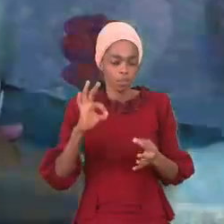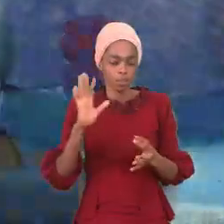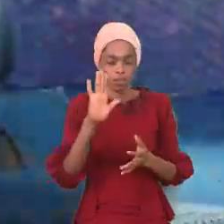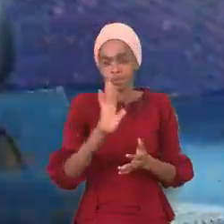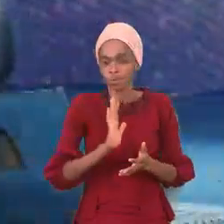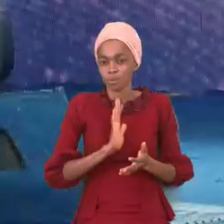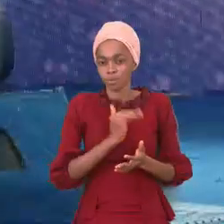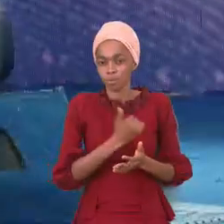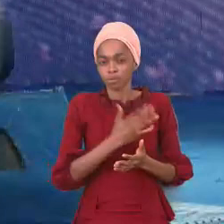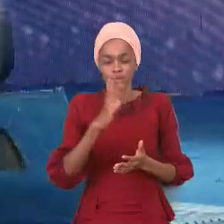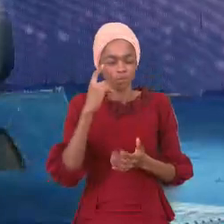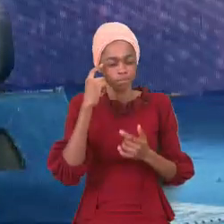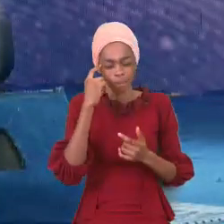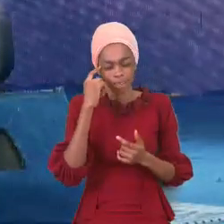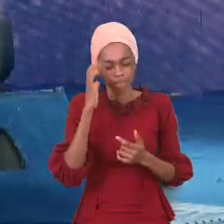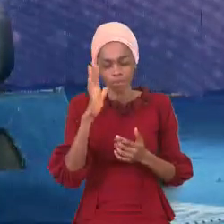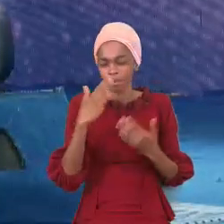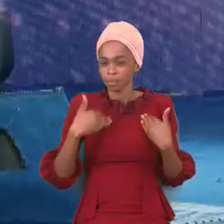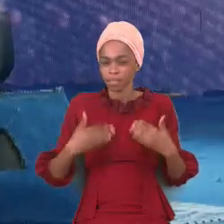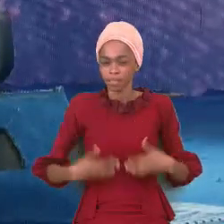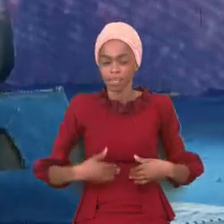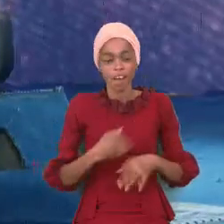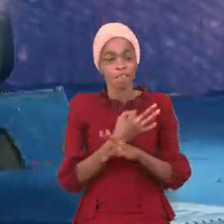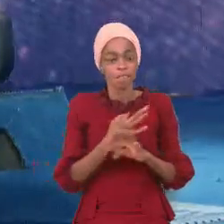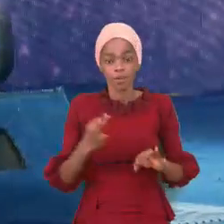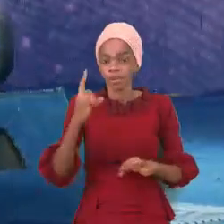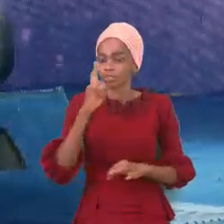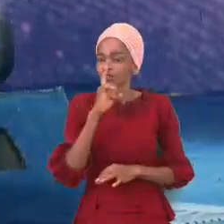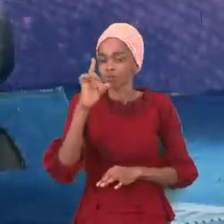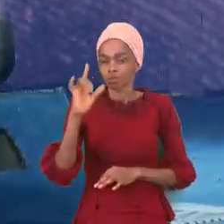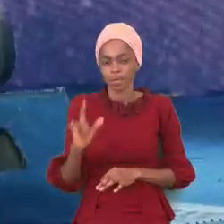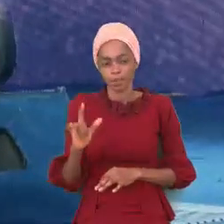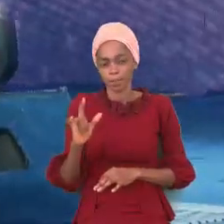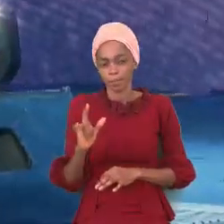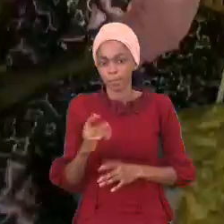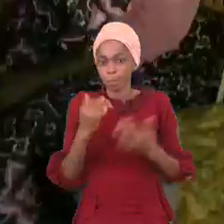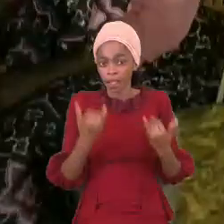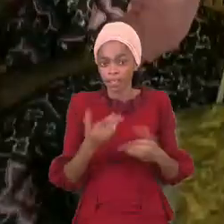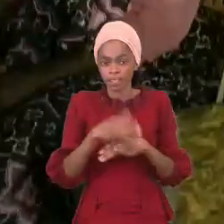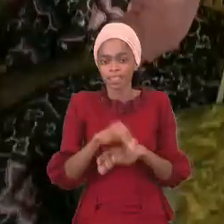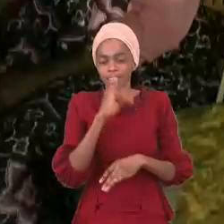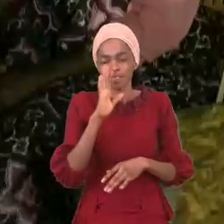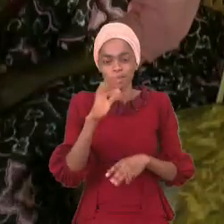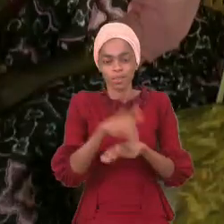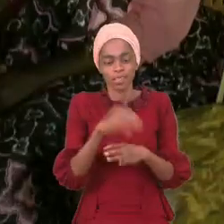soul, your mind, your body, free indeed. Tonight is your night.